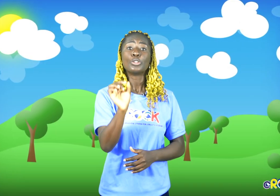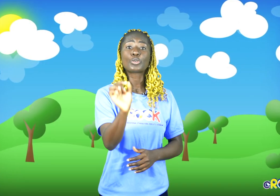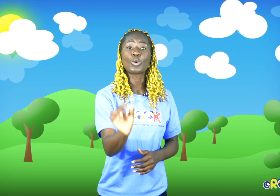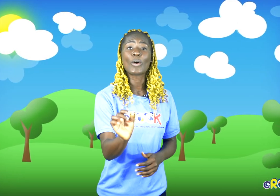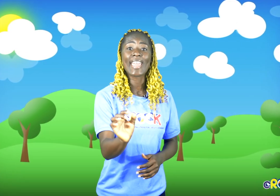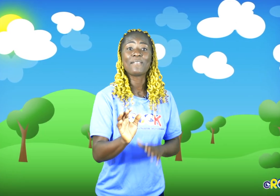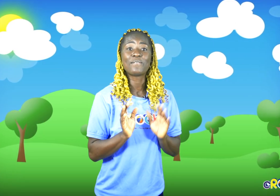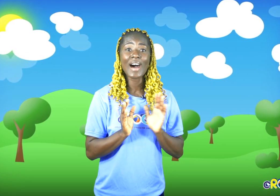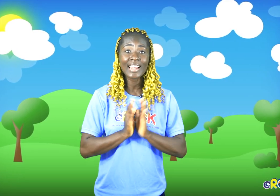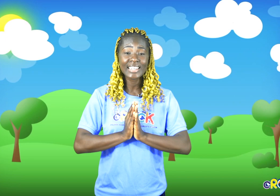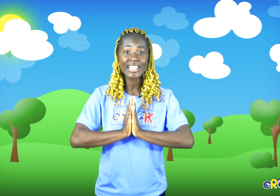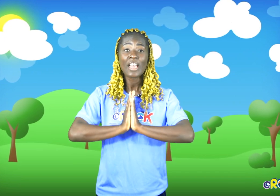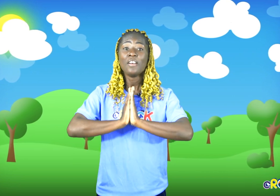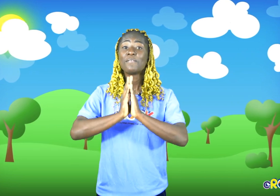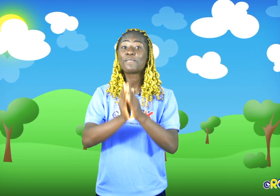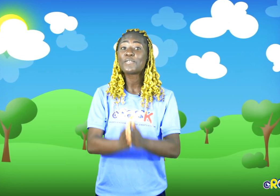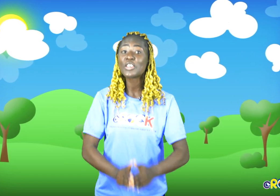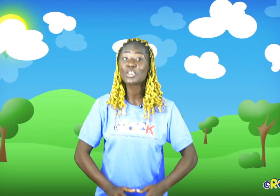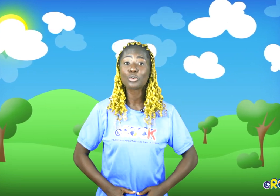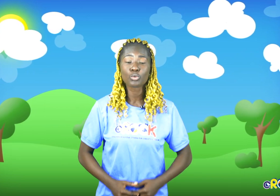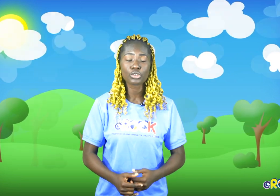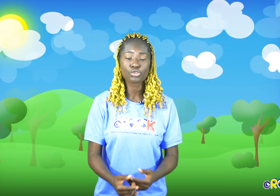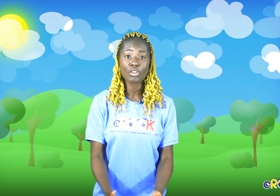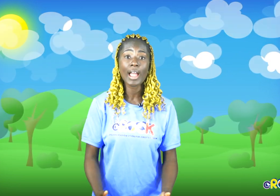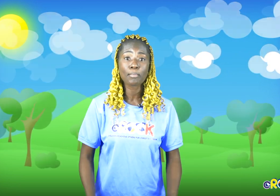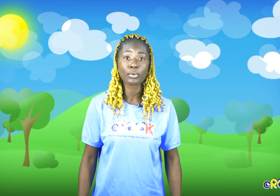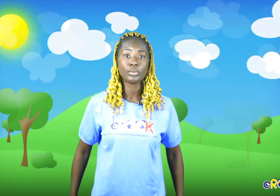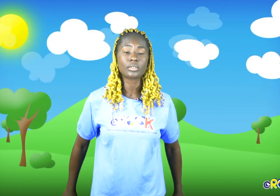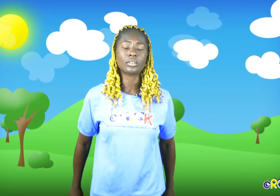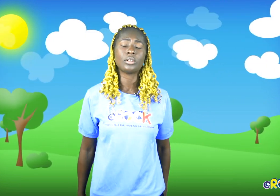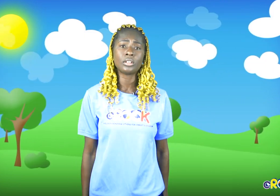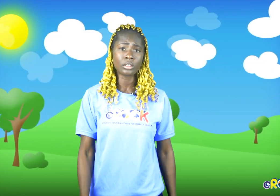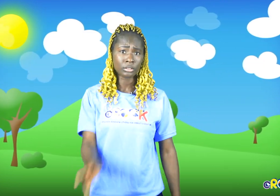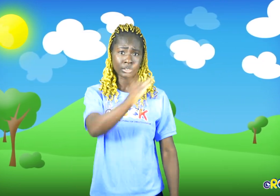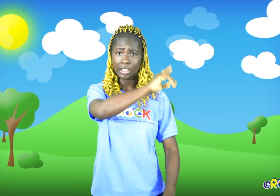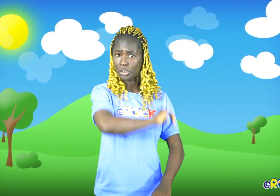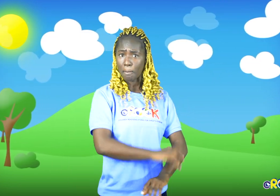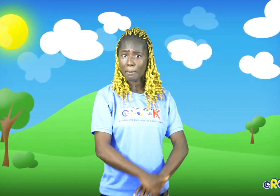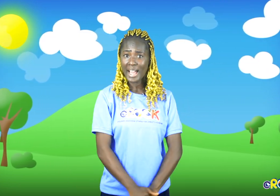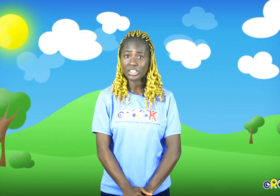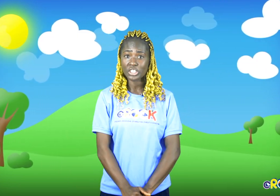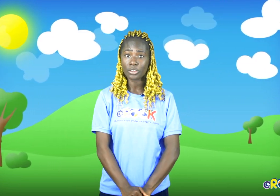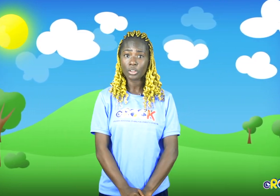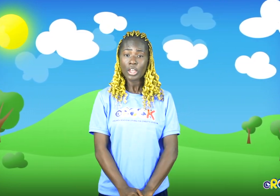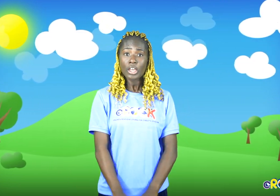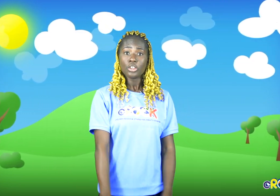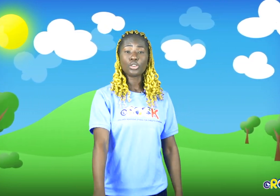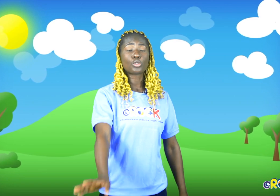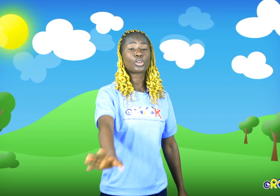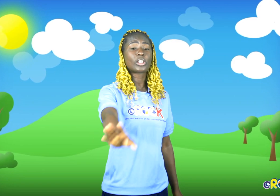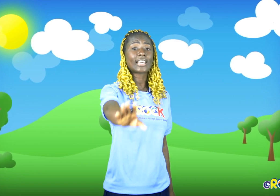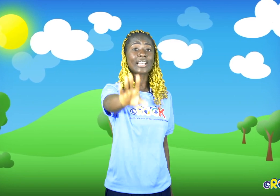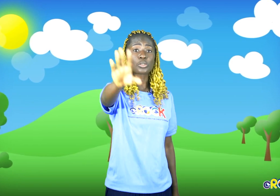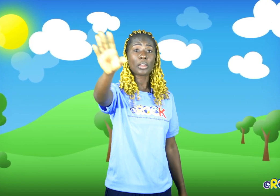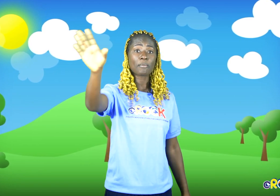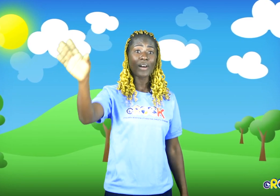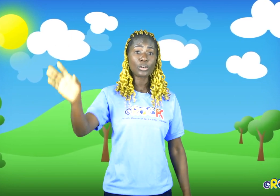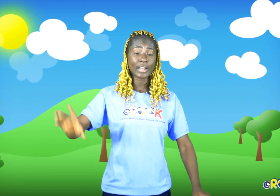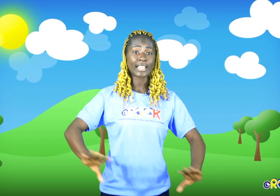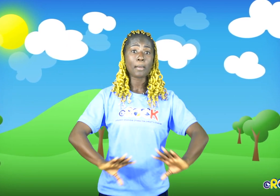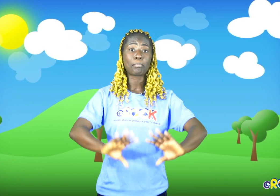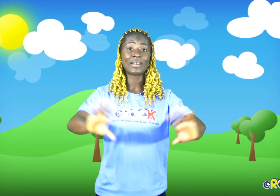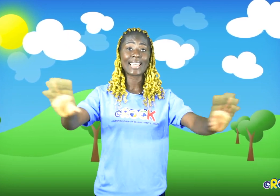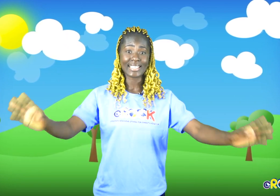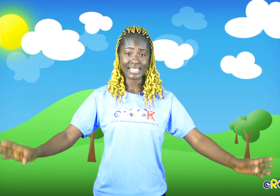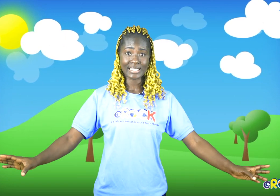Ezekiel to a valley filled with dry bones. Can you imagine? You get to a